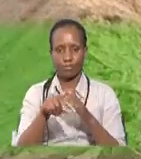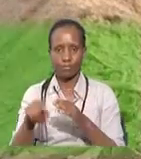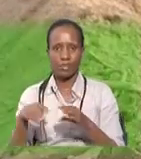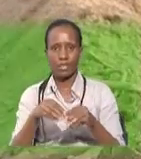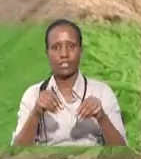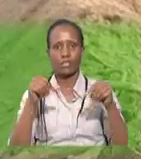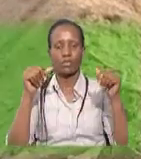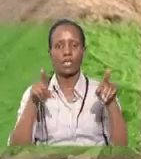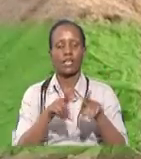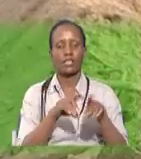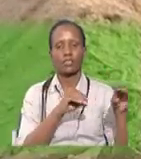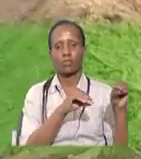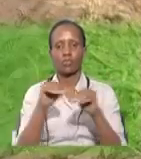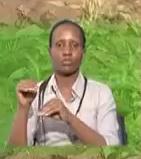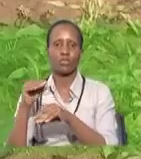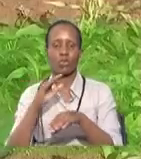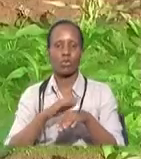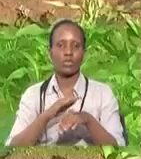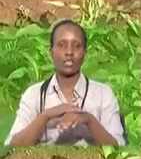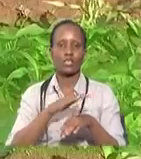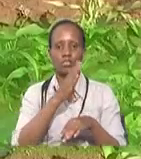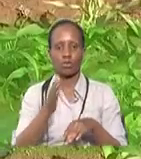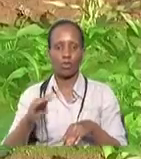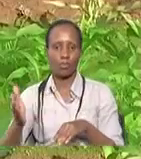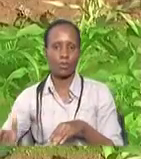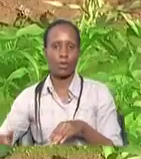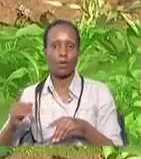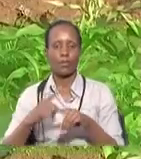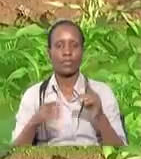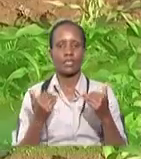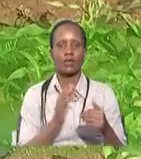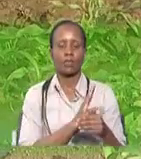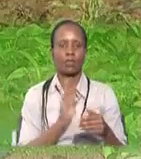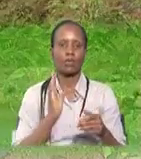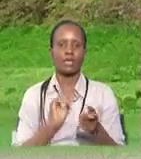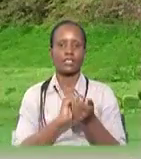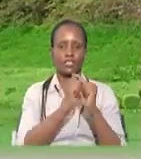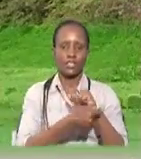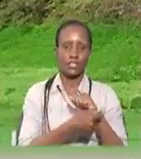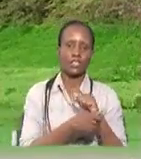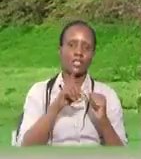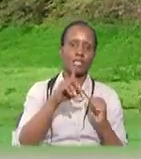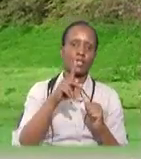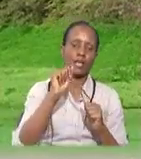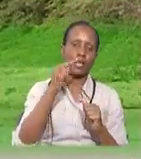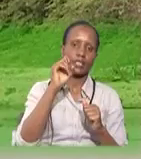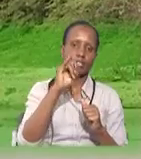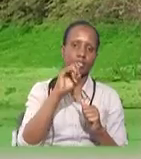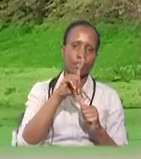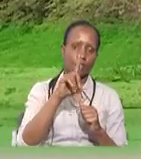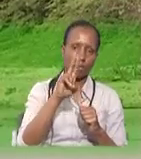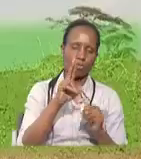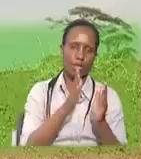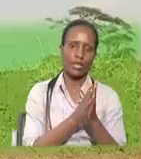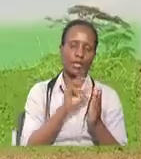infiltrates into the soil as it moves along the slope. The board has reverted Katilu and Lokubai irrigation